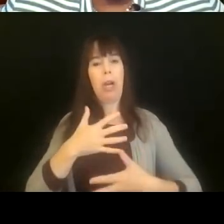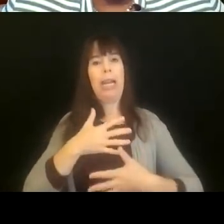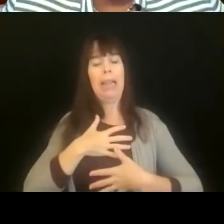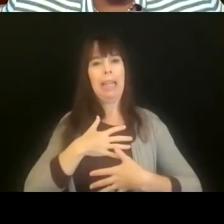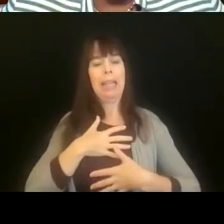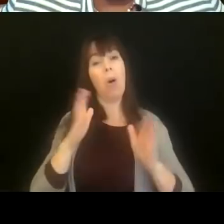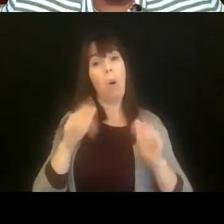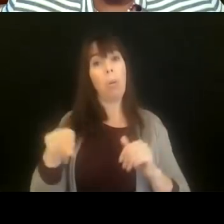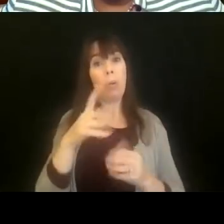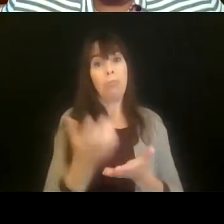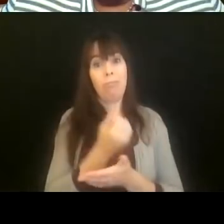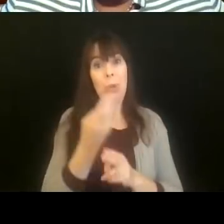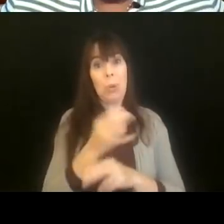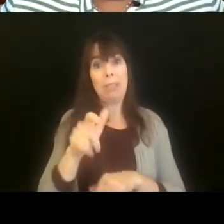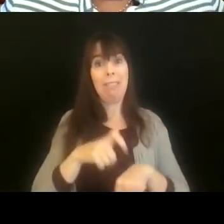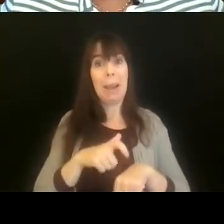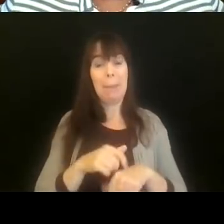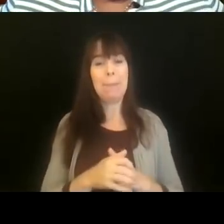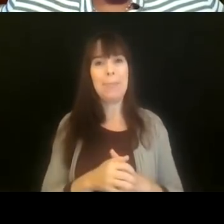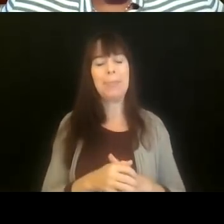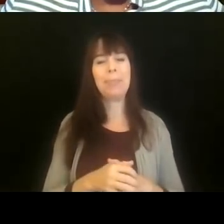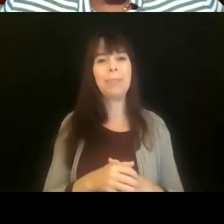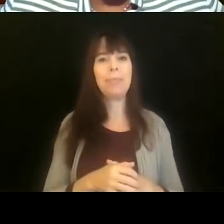hope you take advantage of these events. Next slide.